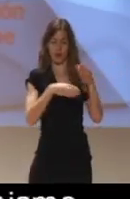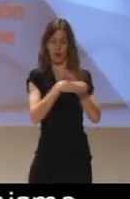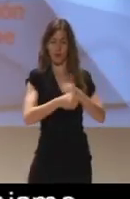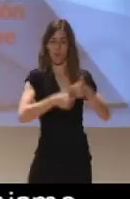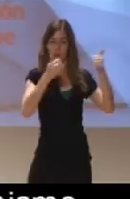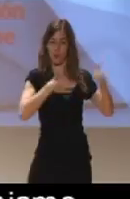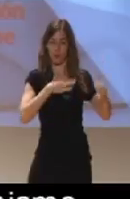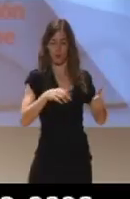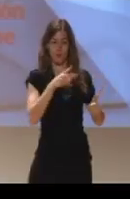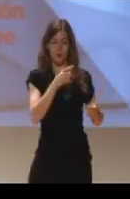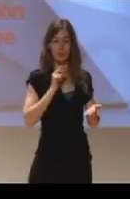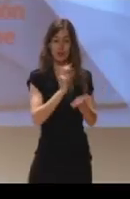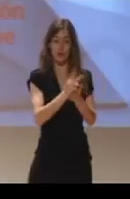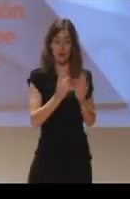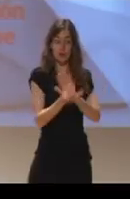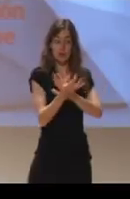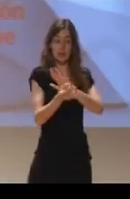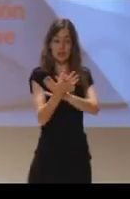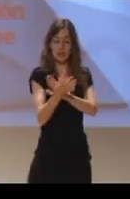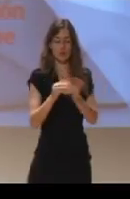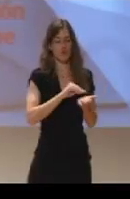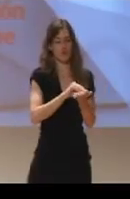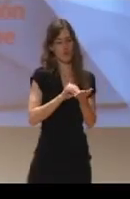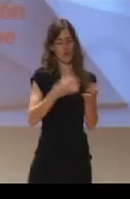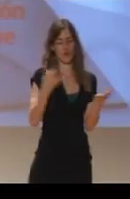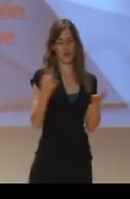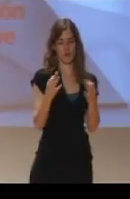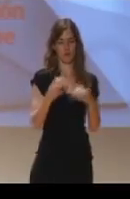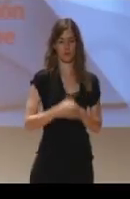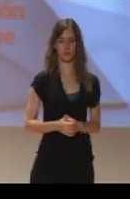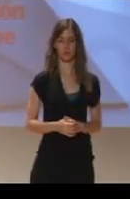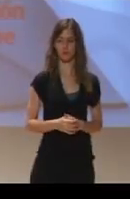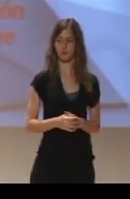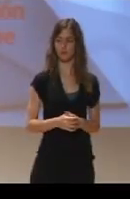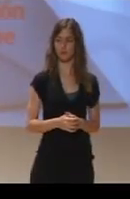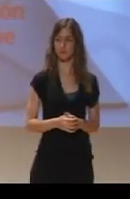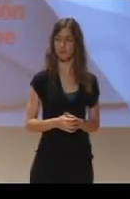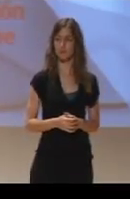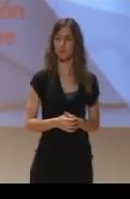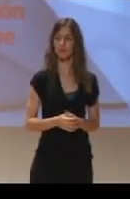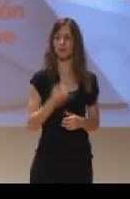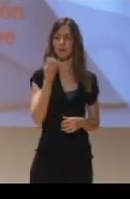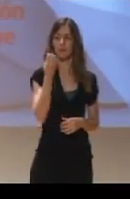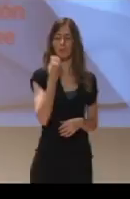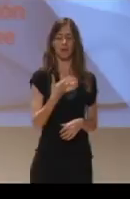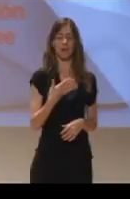to the new technologies, but at the same time we need to solve all these different challenges.